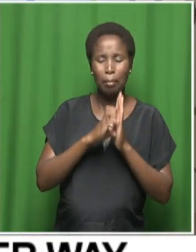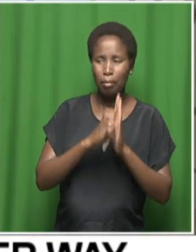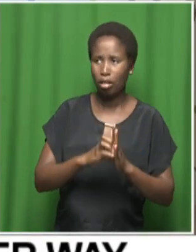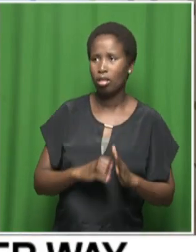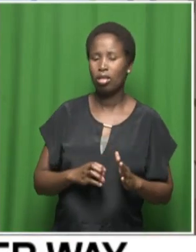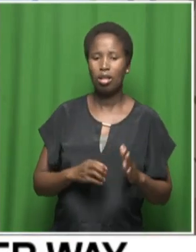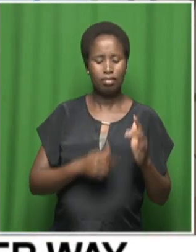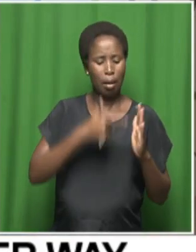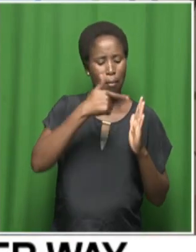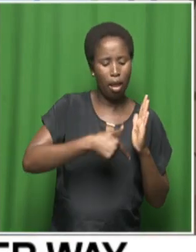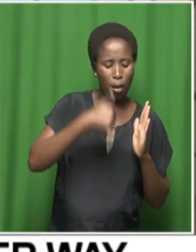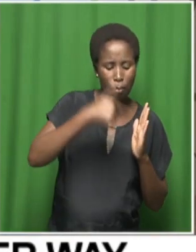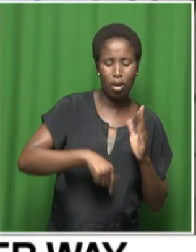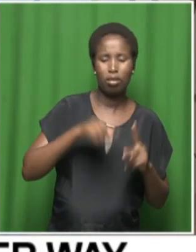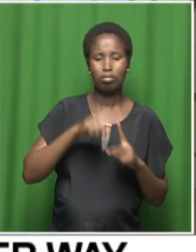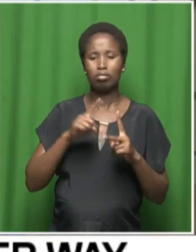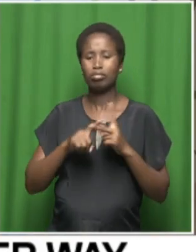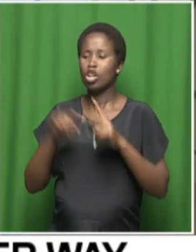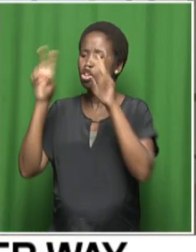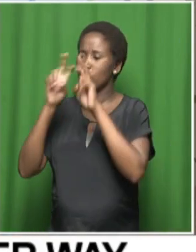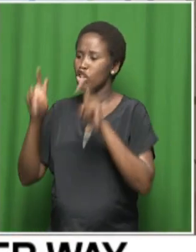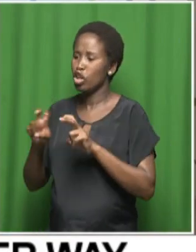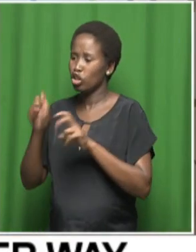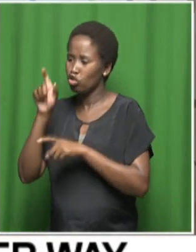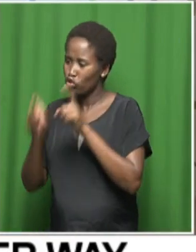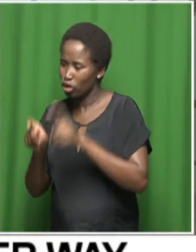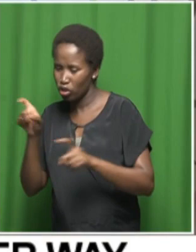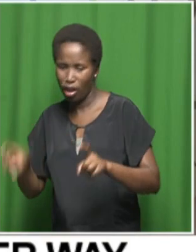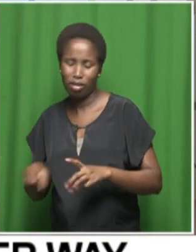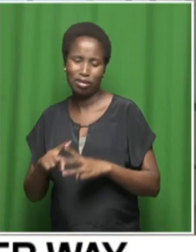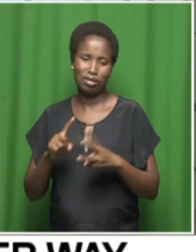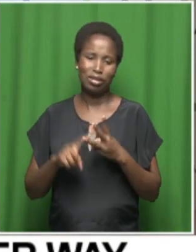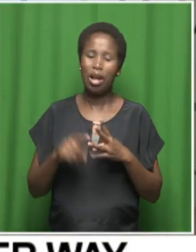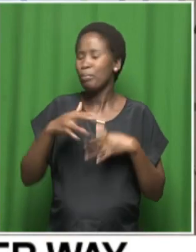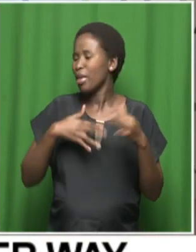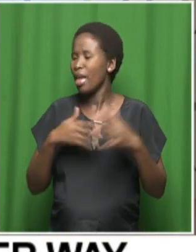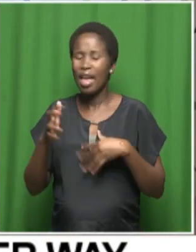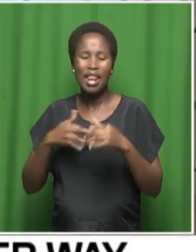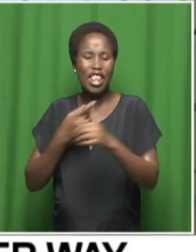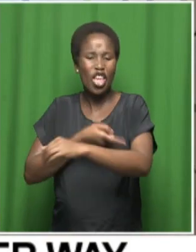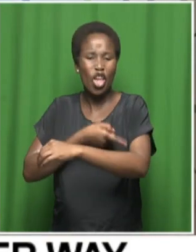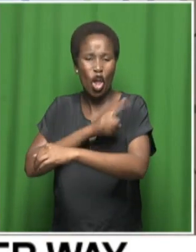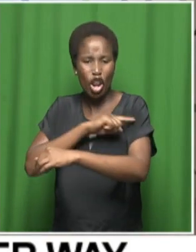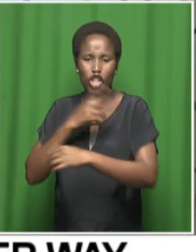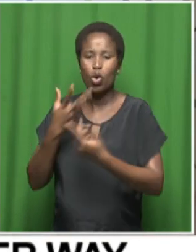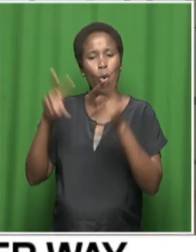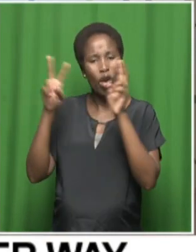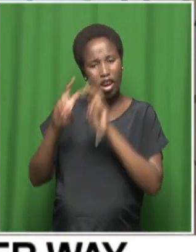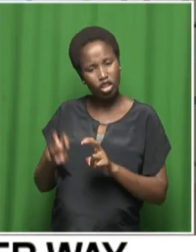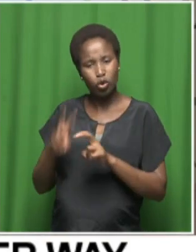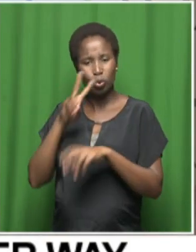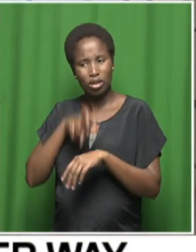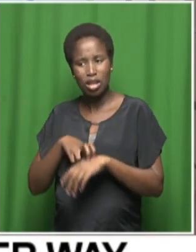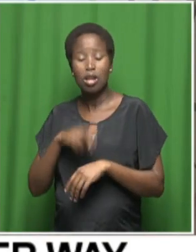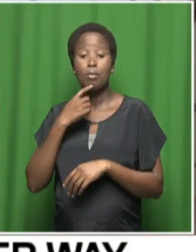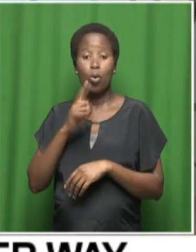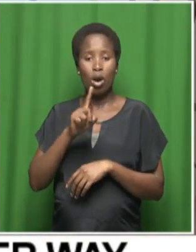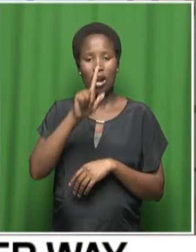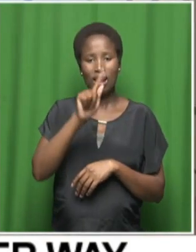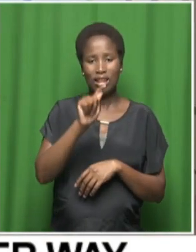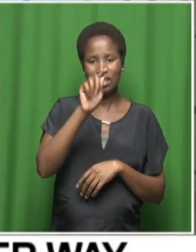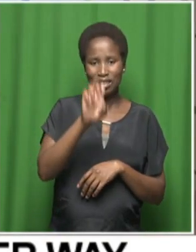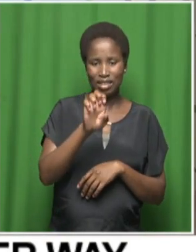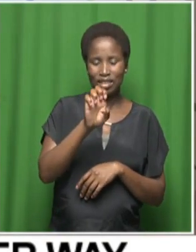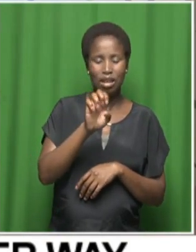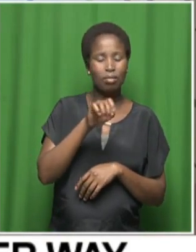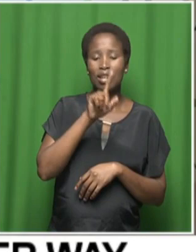about electricians, and other energy mid-level skills that we need. Our TVET college sector is actually going to